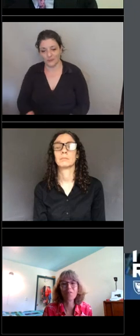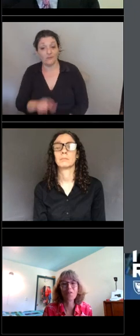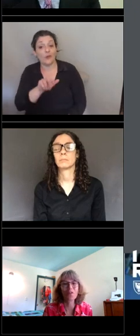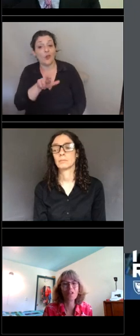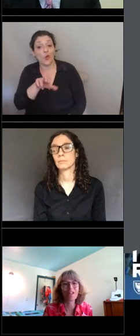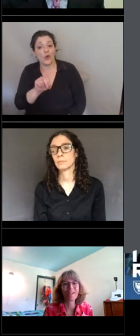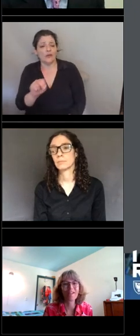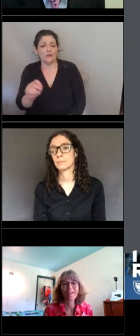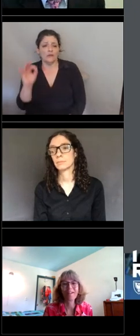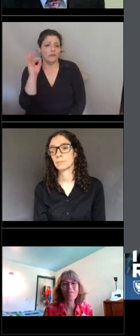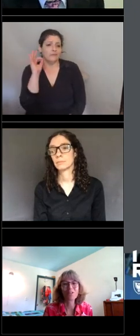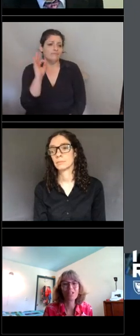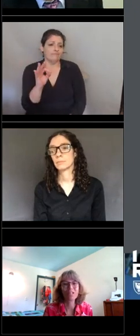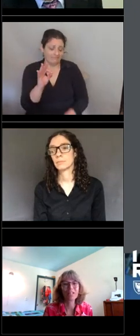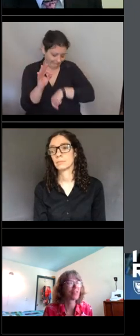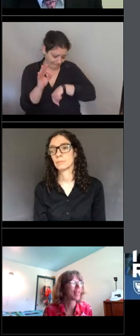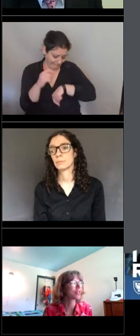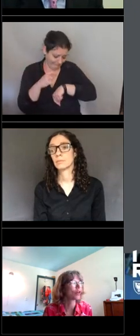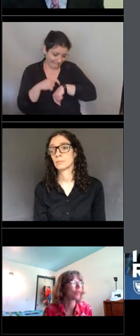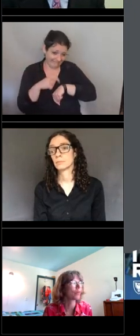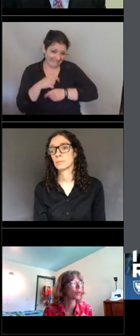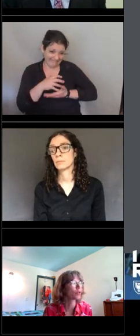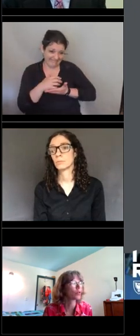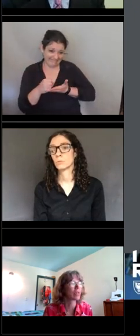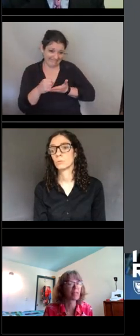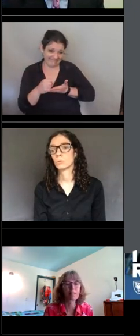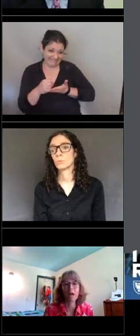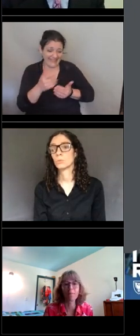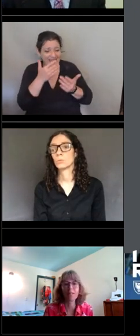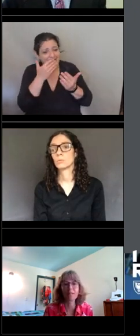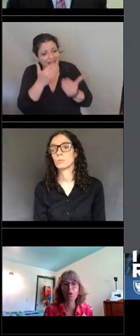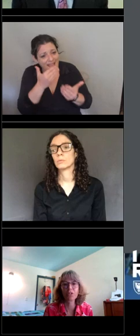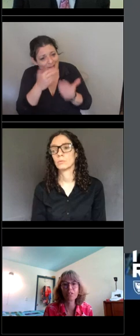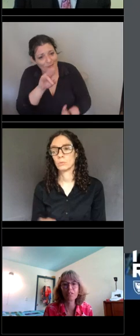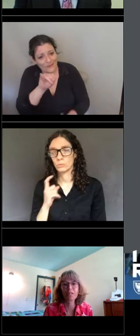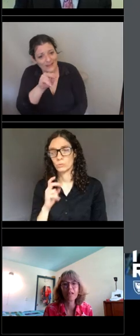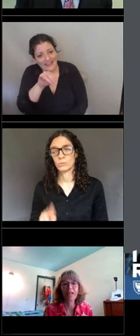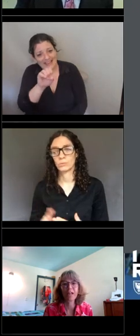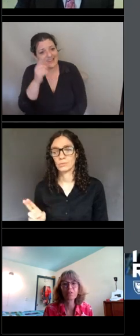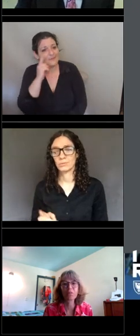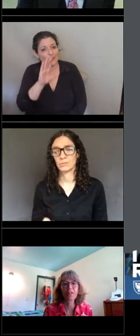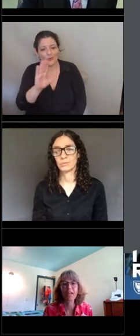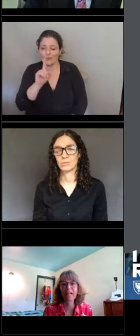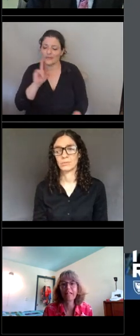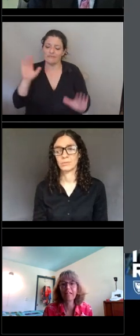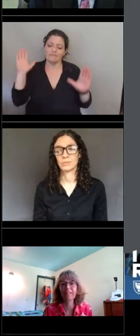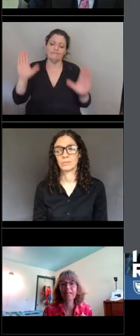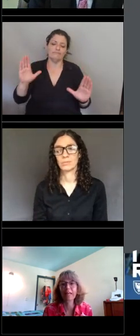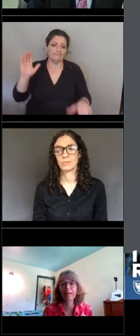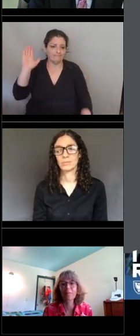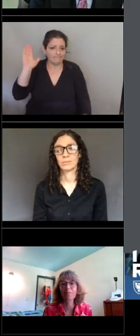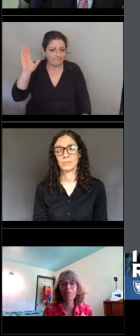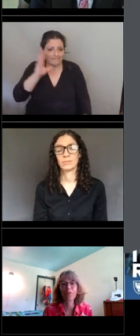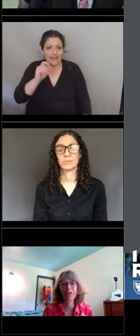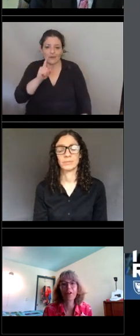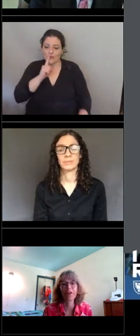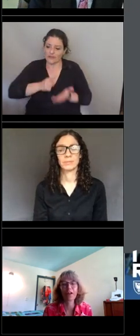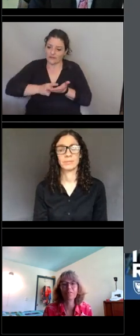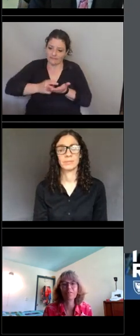and thought-provoking conversation. And thanks to all the folks who sent us comments and questions. And I also want to thank Helene and